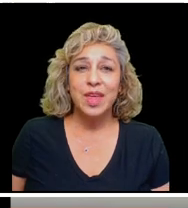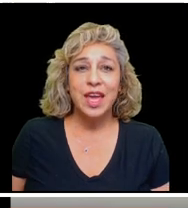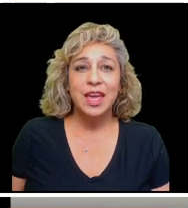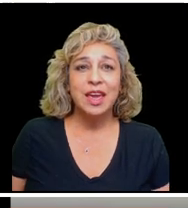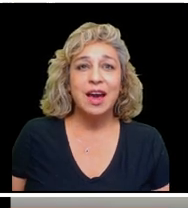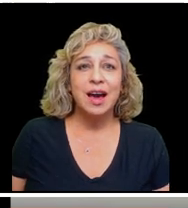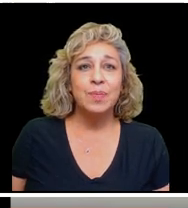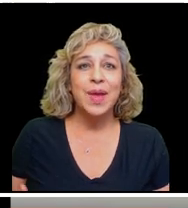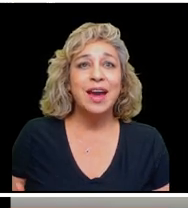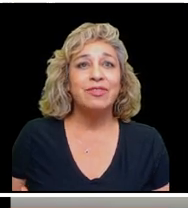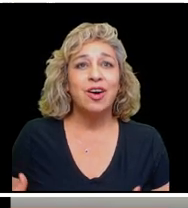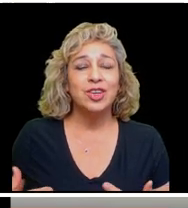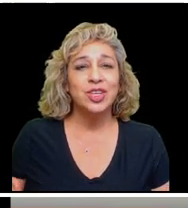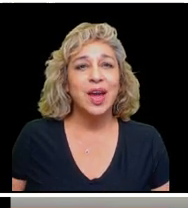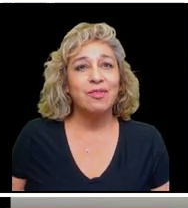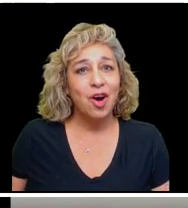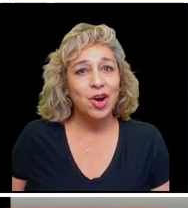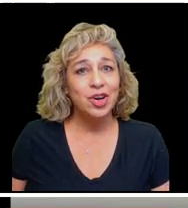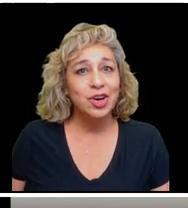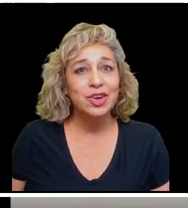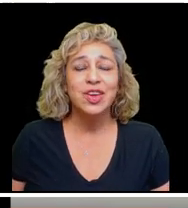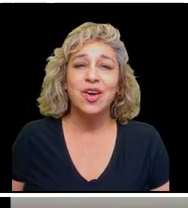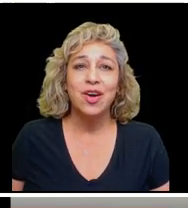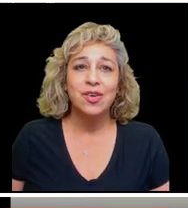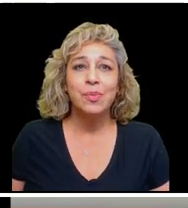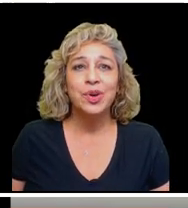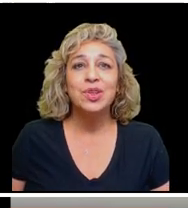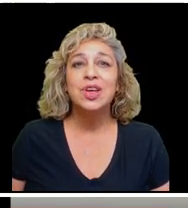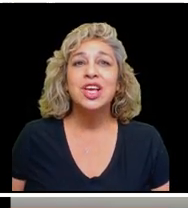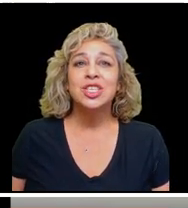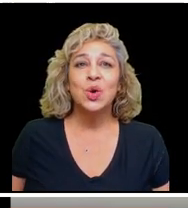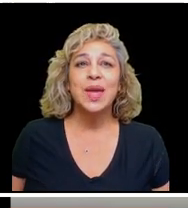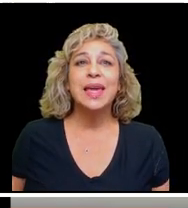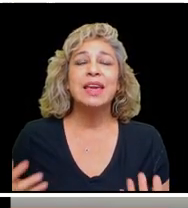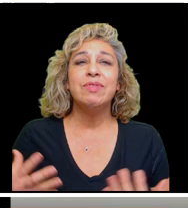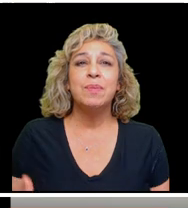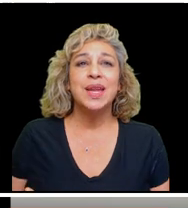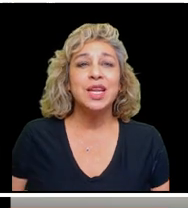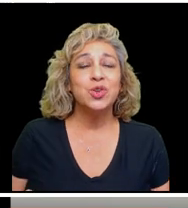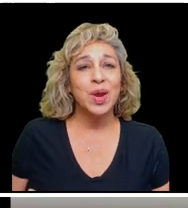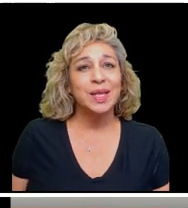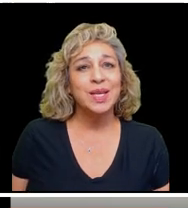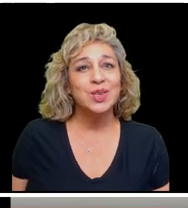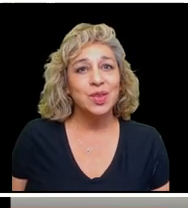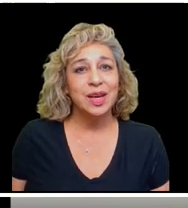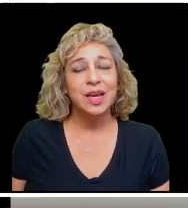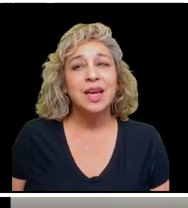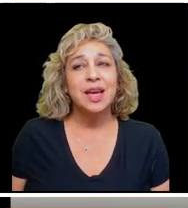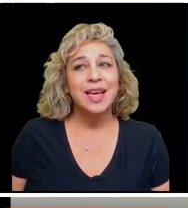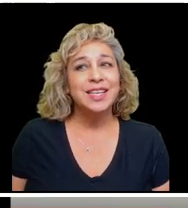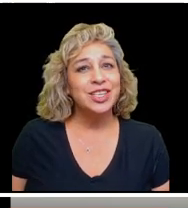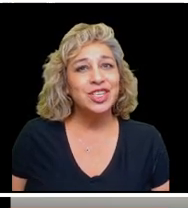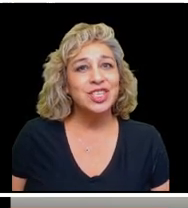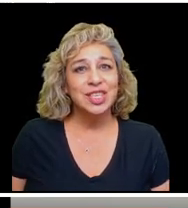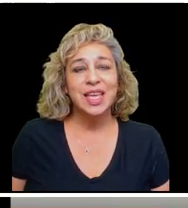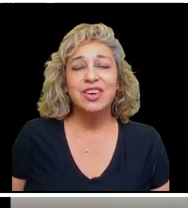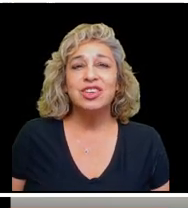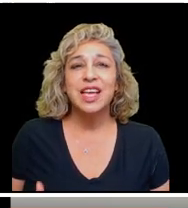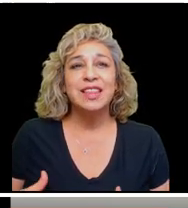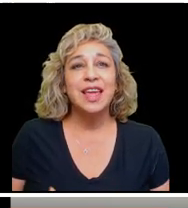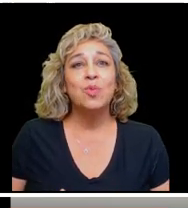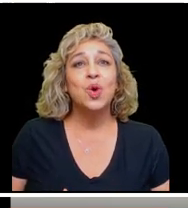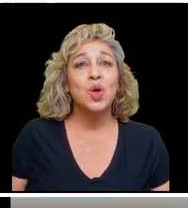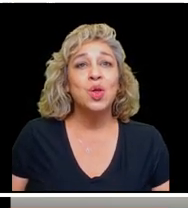they have to have honor their honorable so he can get the money directly to the indigenous